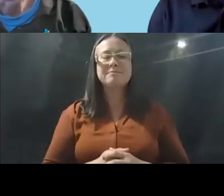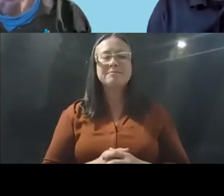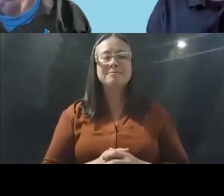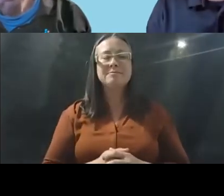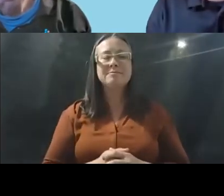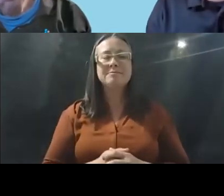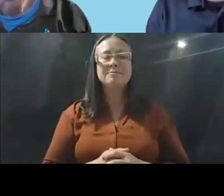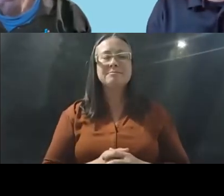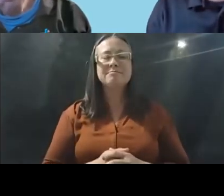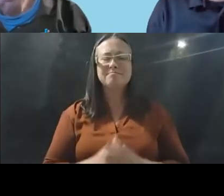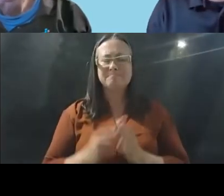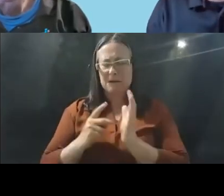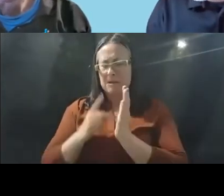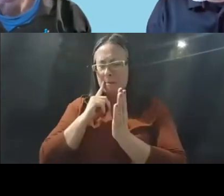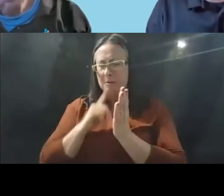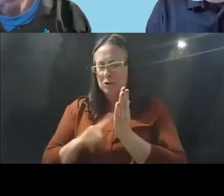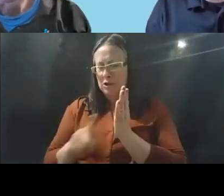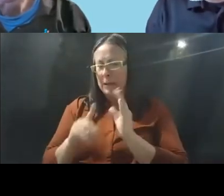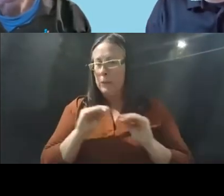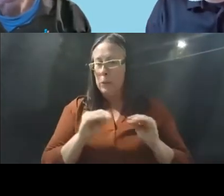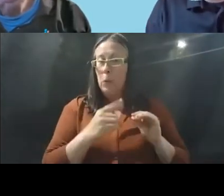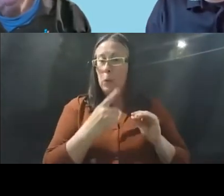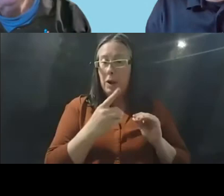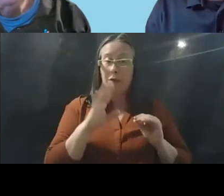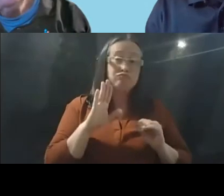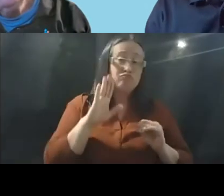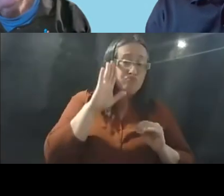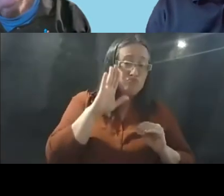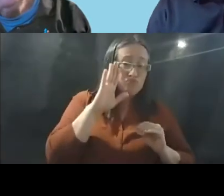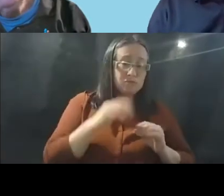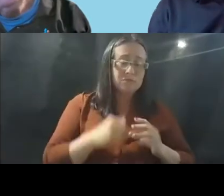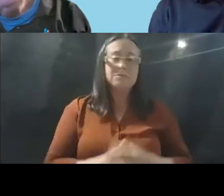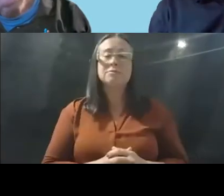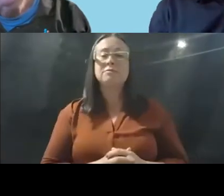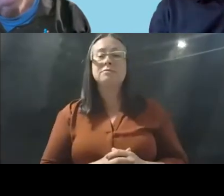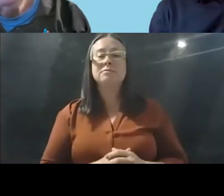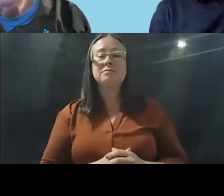Just double check, make sure we don't have anybody with a hand raised. I don't think we do.